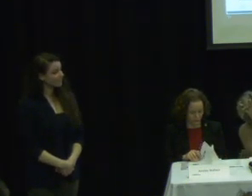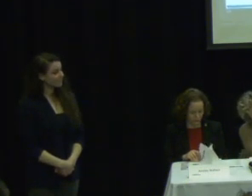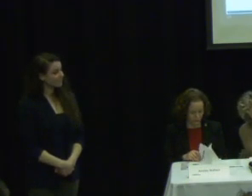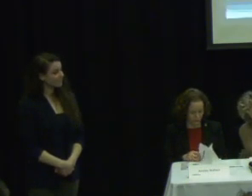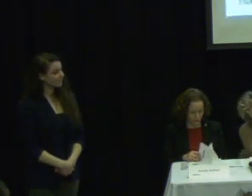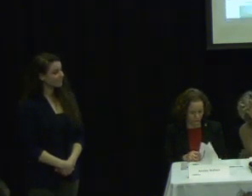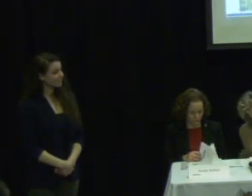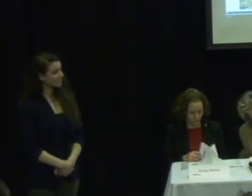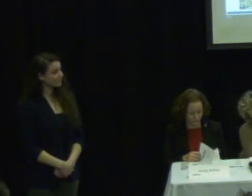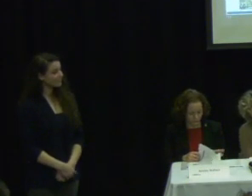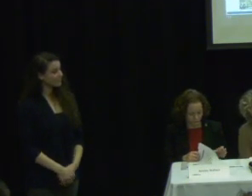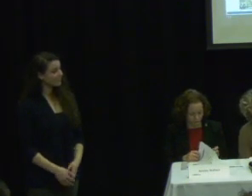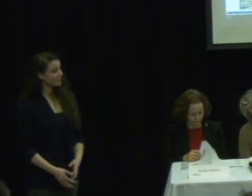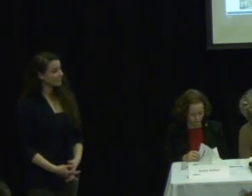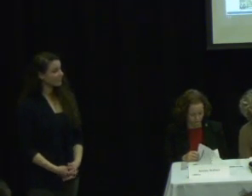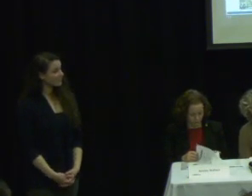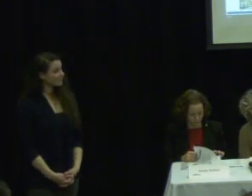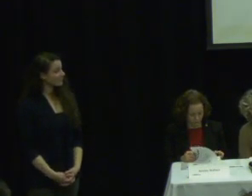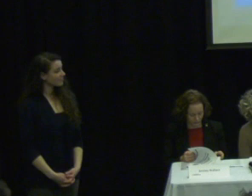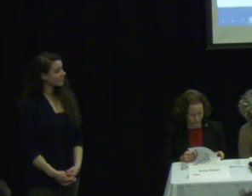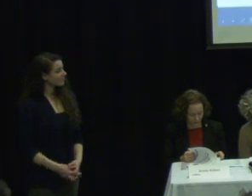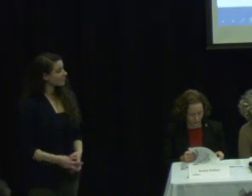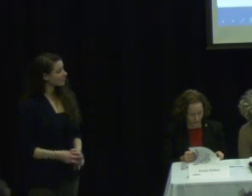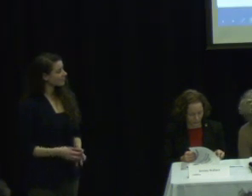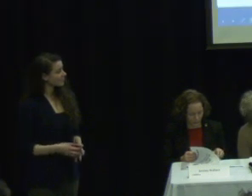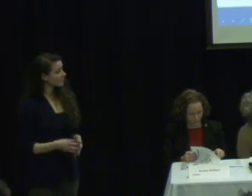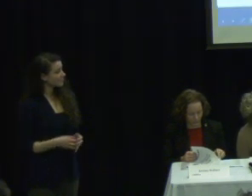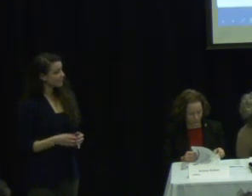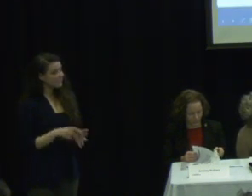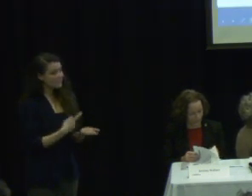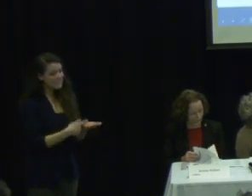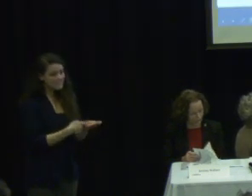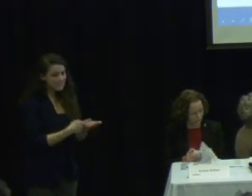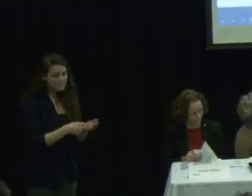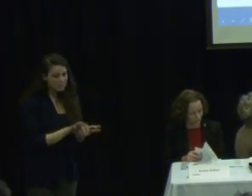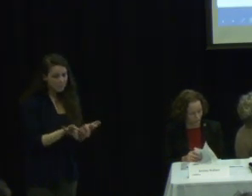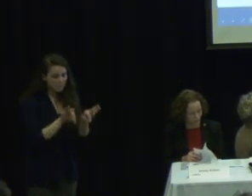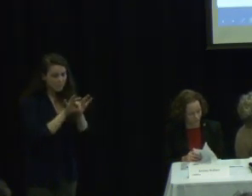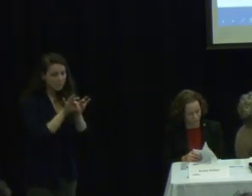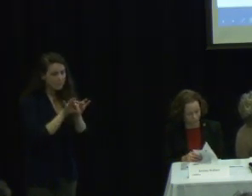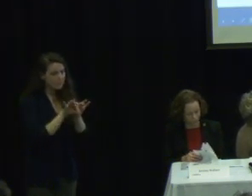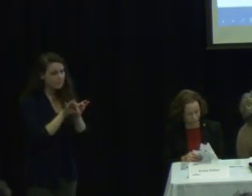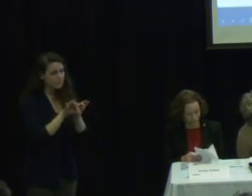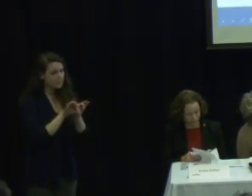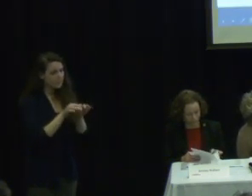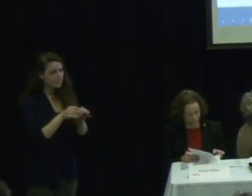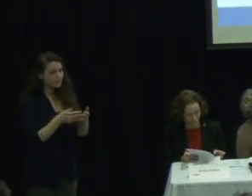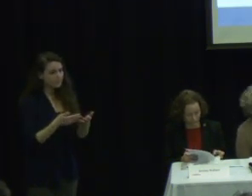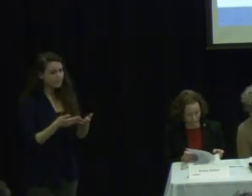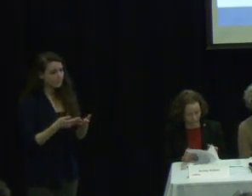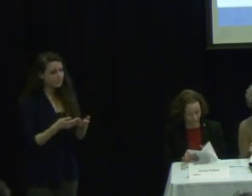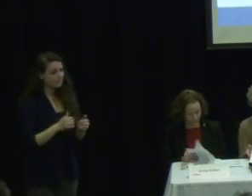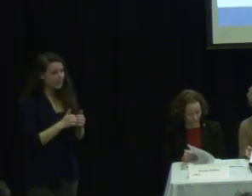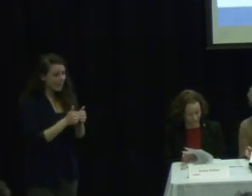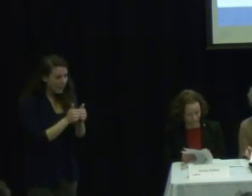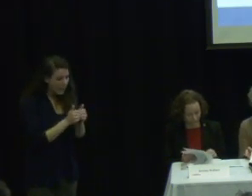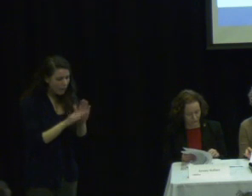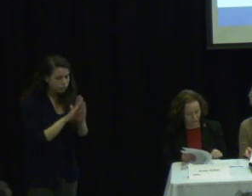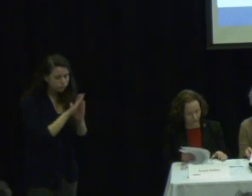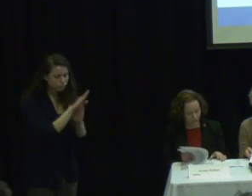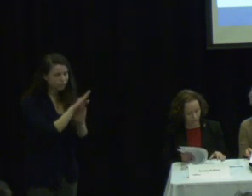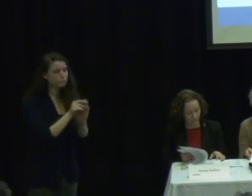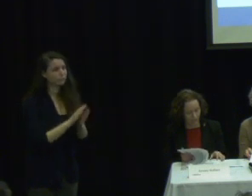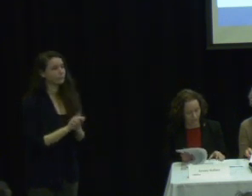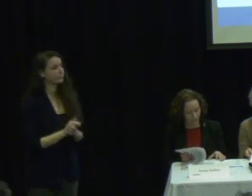but I think it also talks a little bit about the importance of how we get this. This is